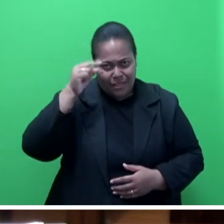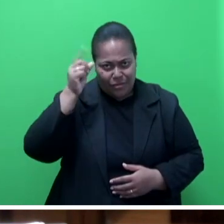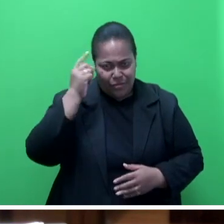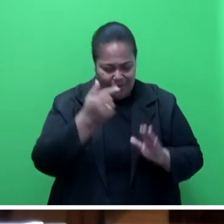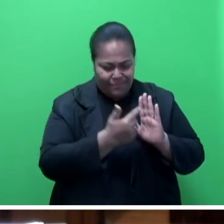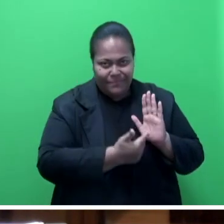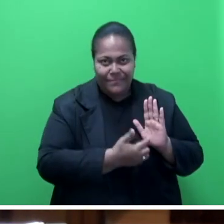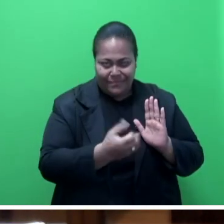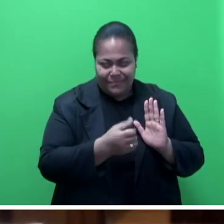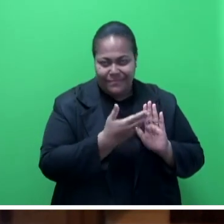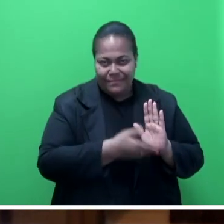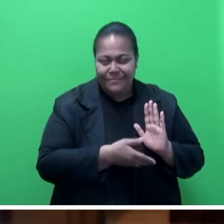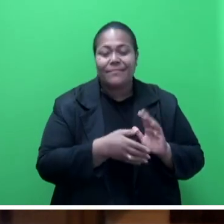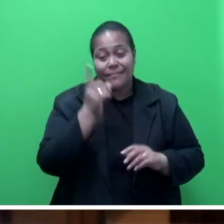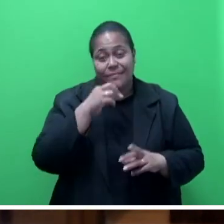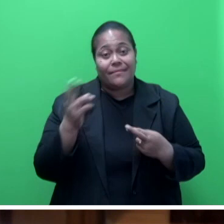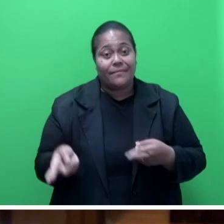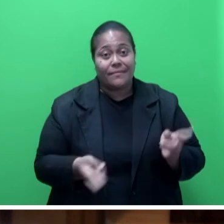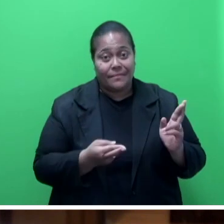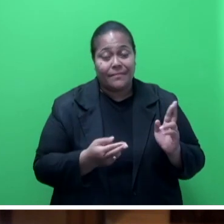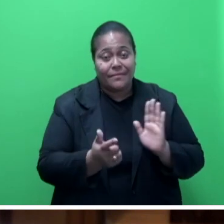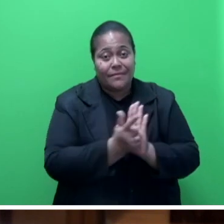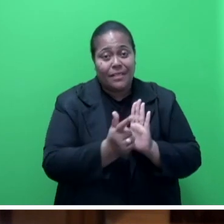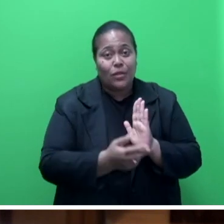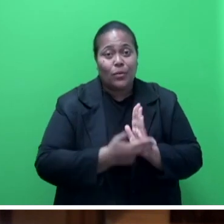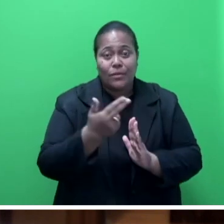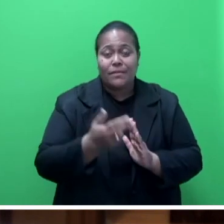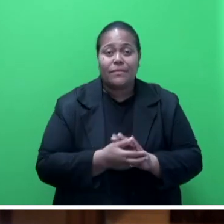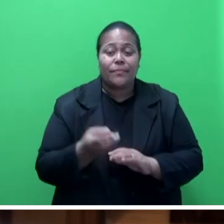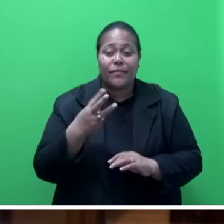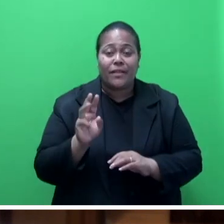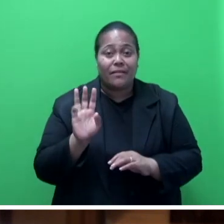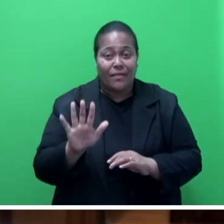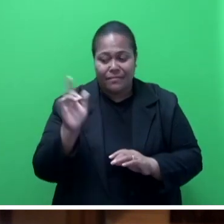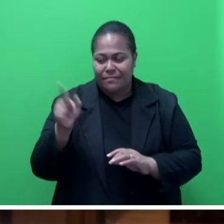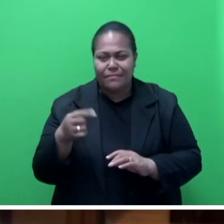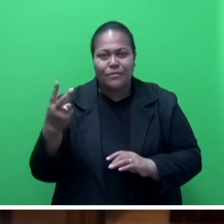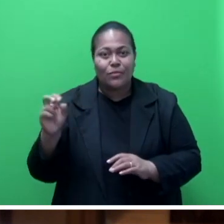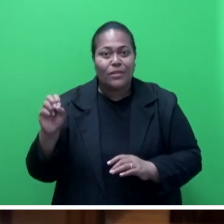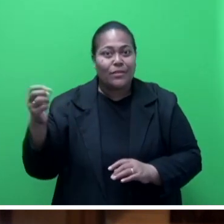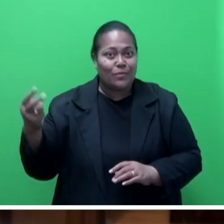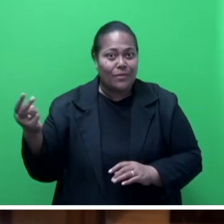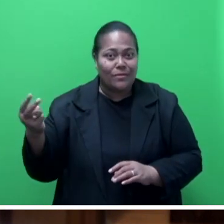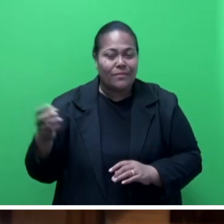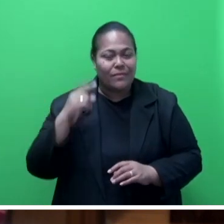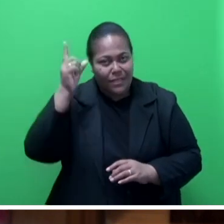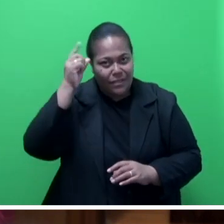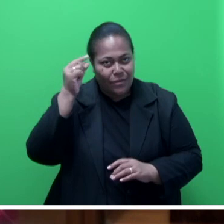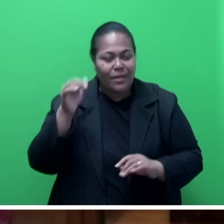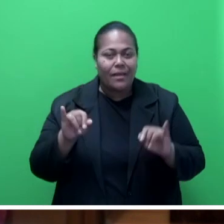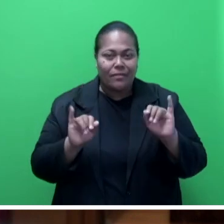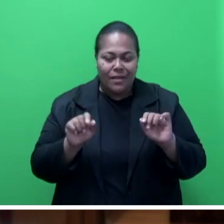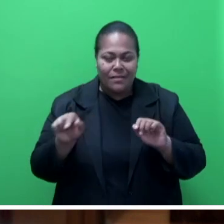The Honourable Member can refer to Legal Notice 35/2012 of the I-Taukei Affairs Provincial Council